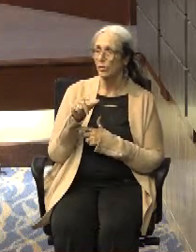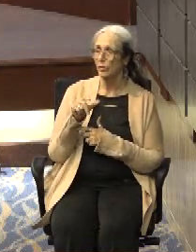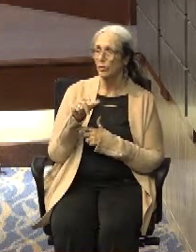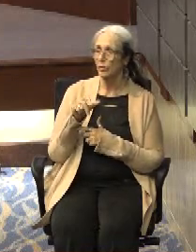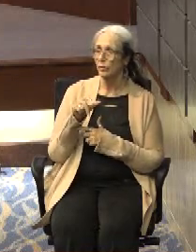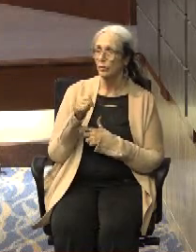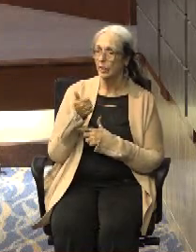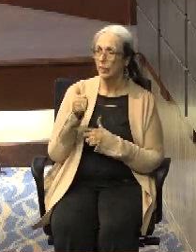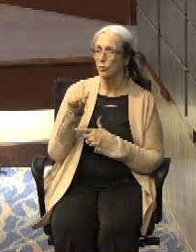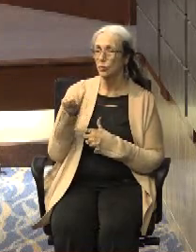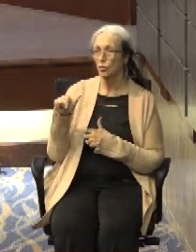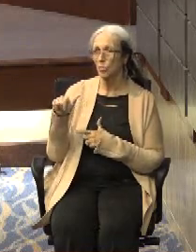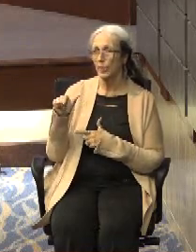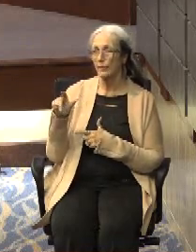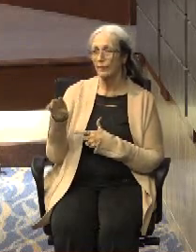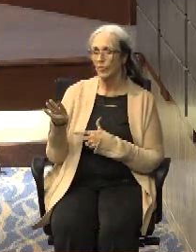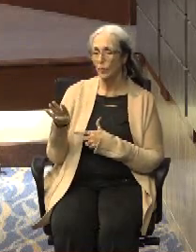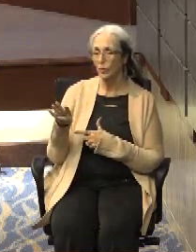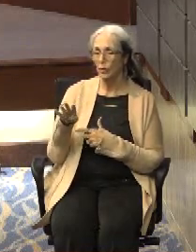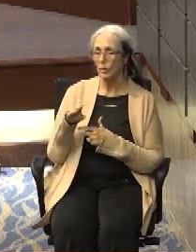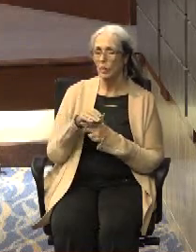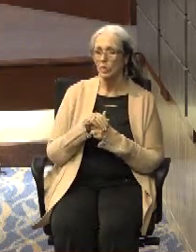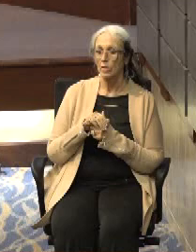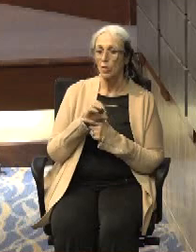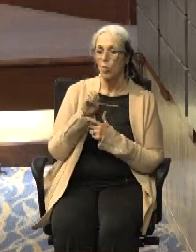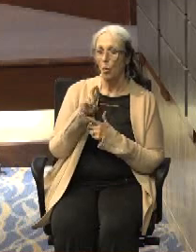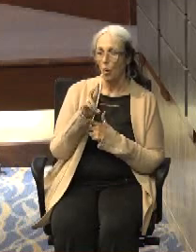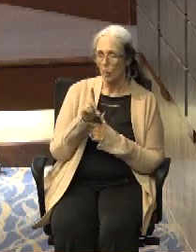2023-1024. An ordinance amending ordinance number